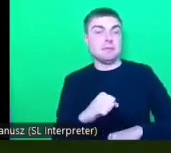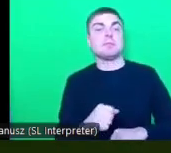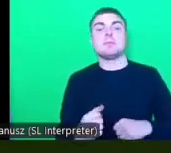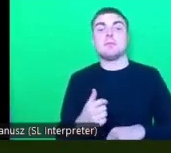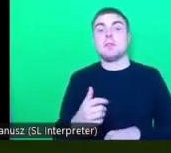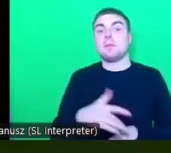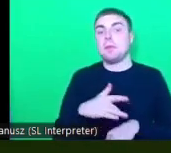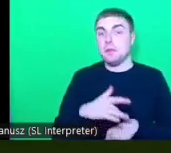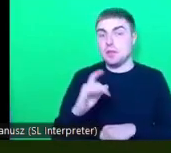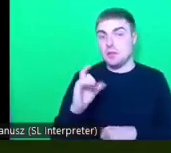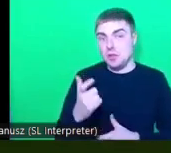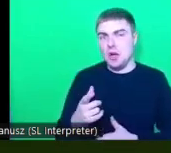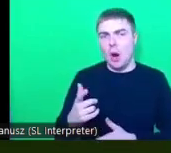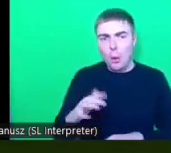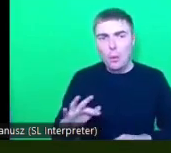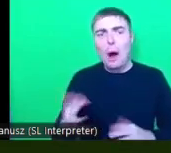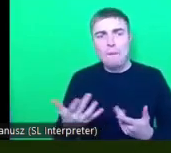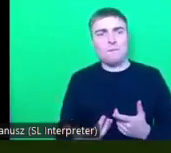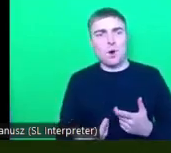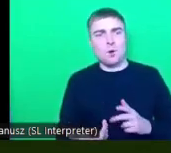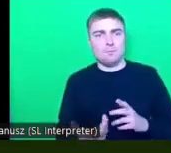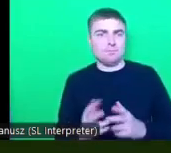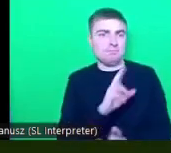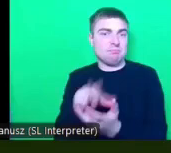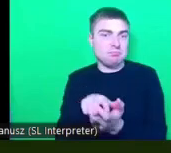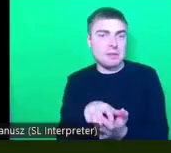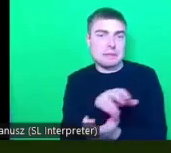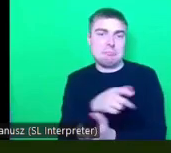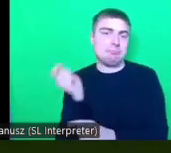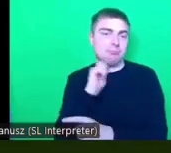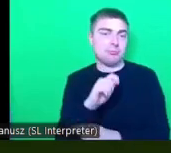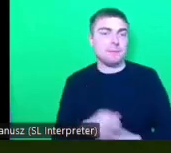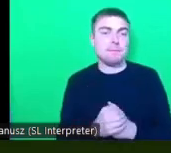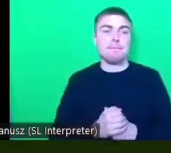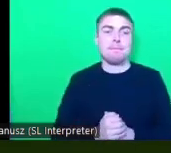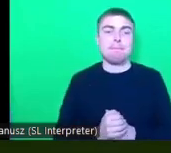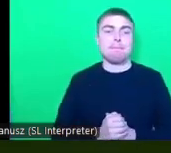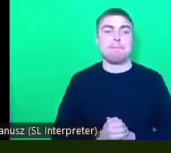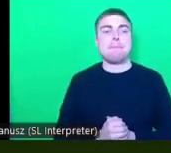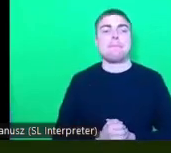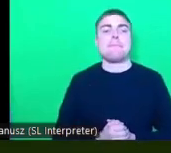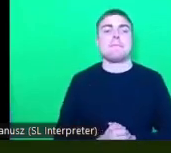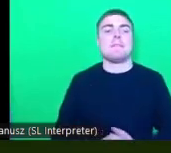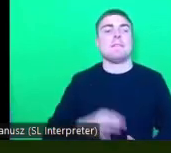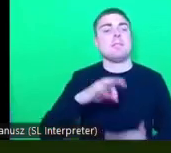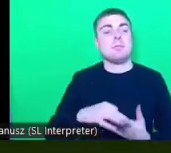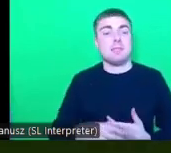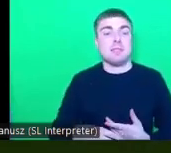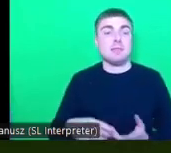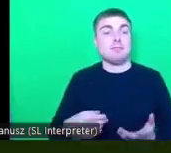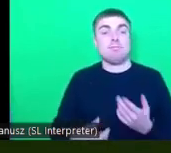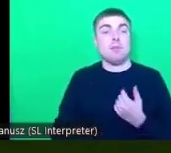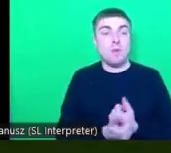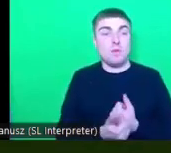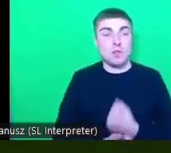Habitat choice by moose. Here we actually did see some very weak effects of that moose change their habitat